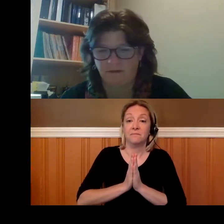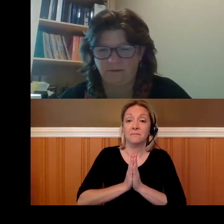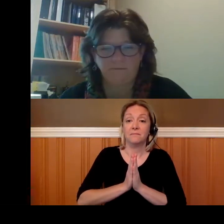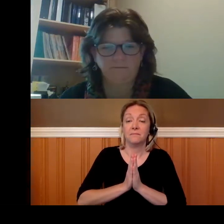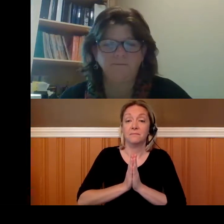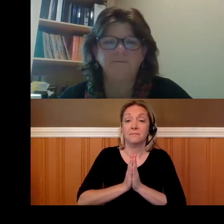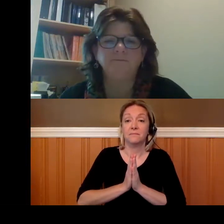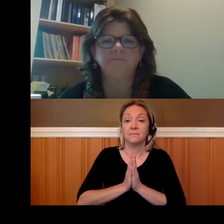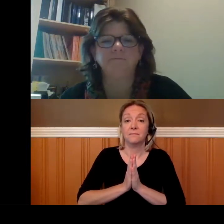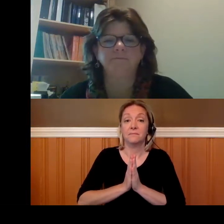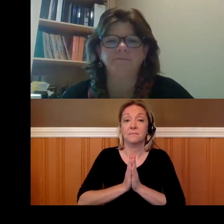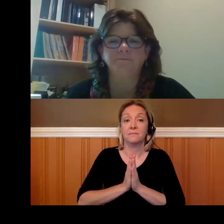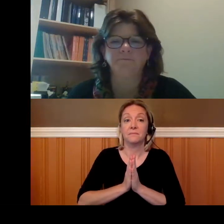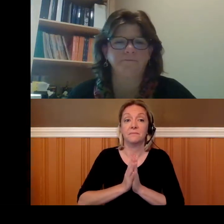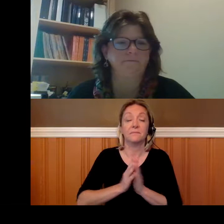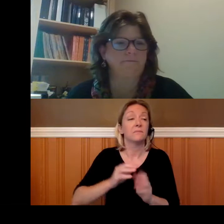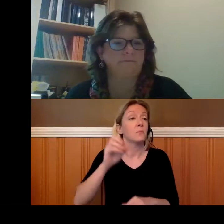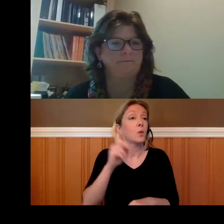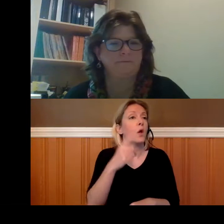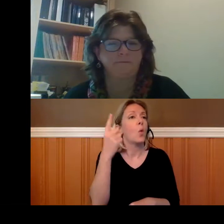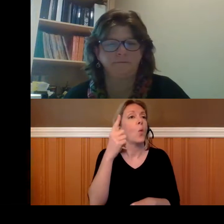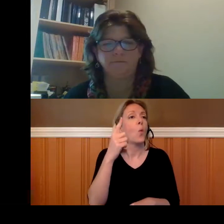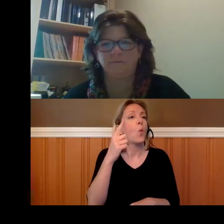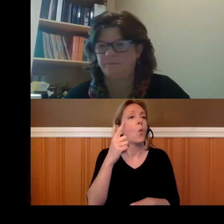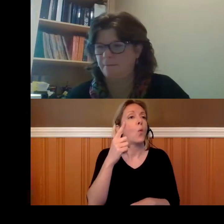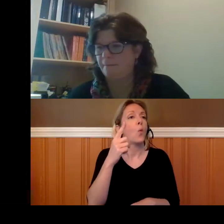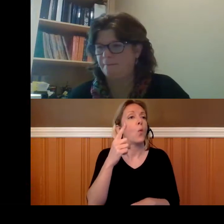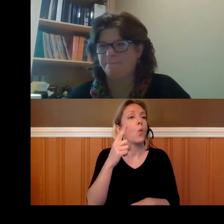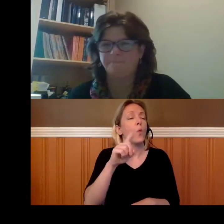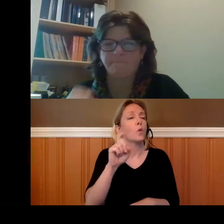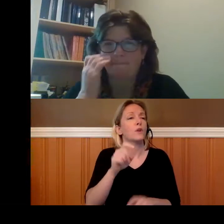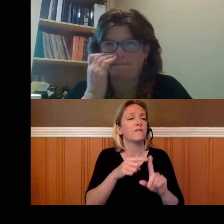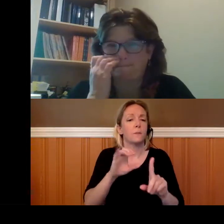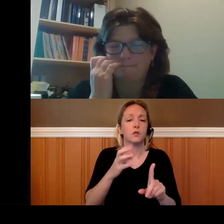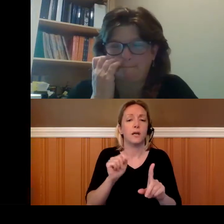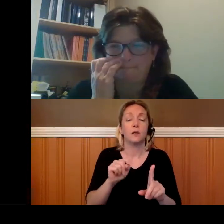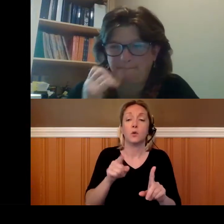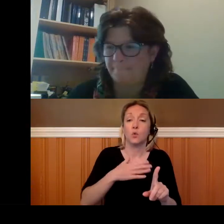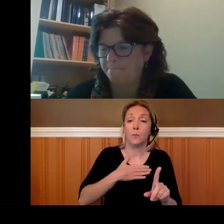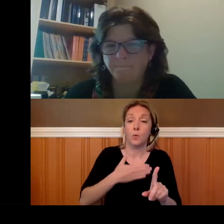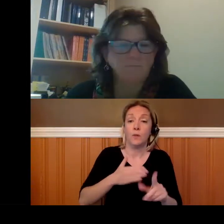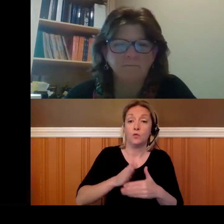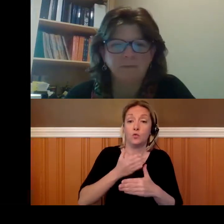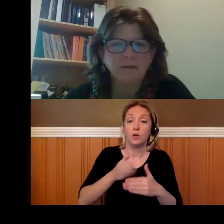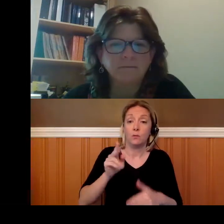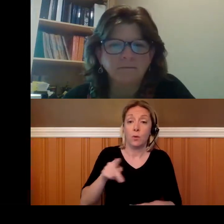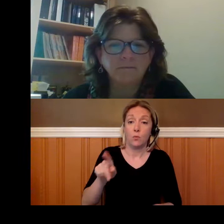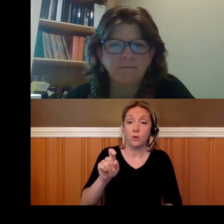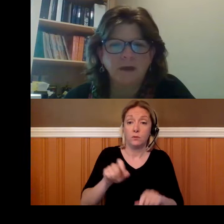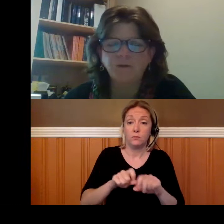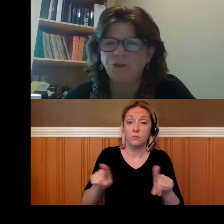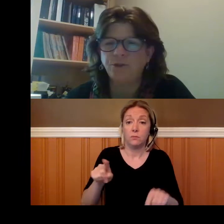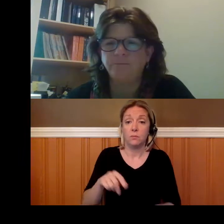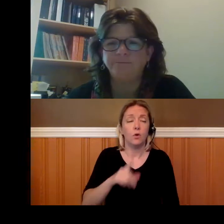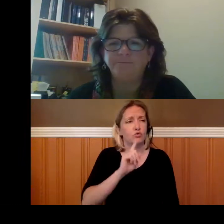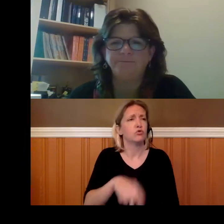All righty. We did have one question that would you be willing to share the PowerPoint? Oh,